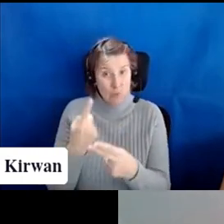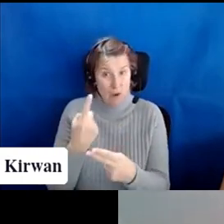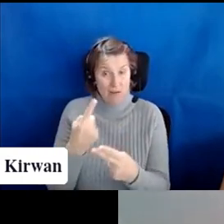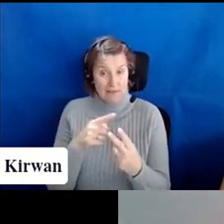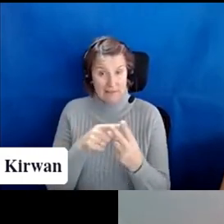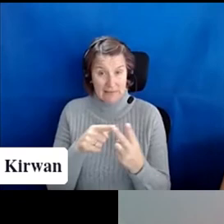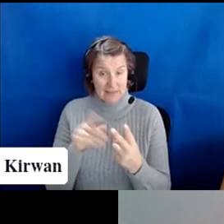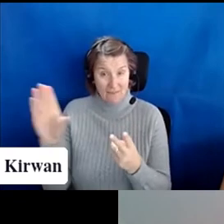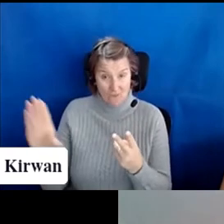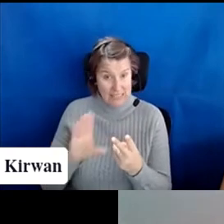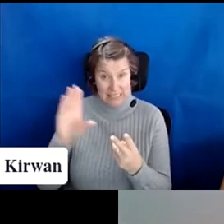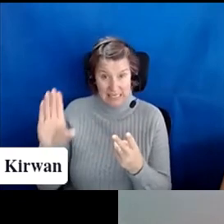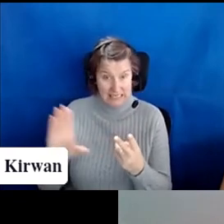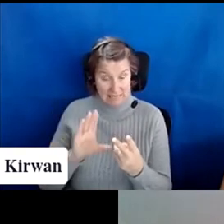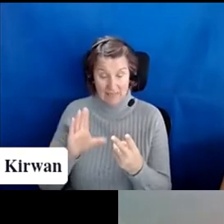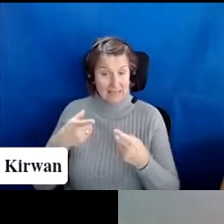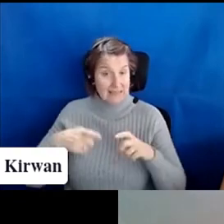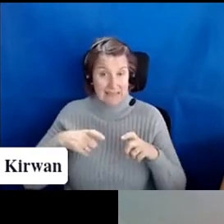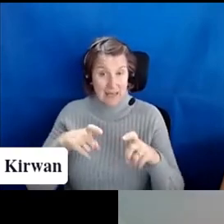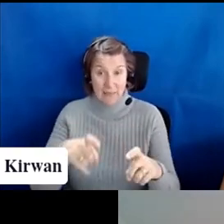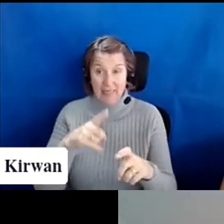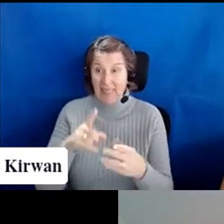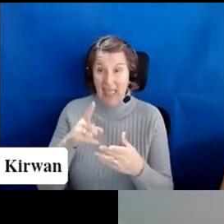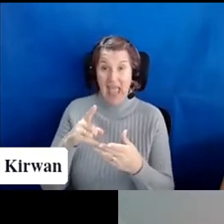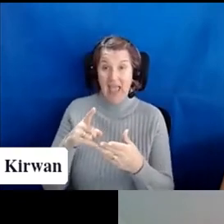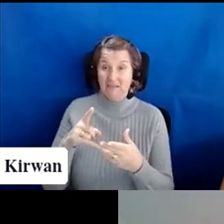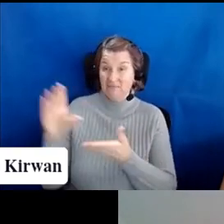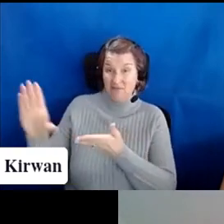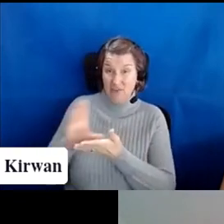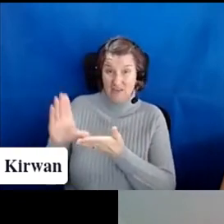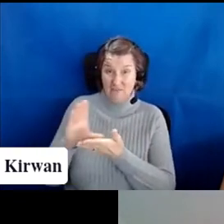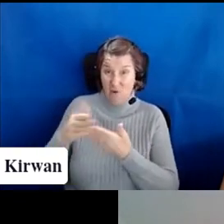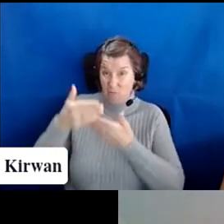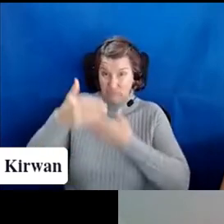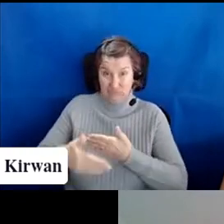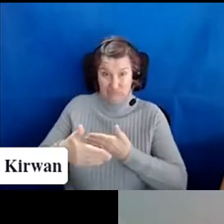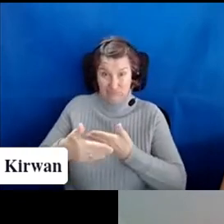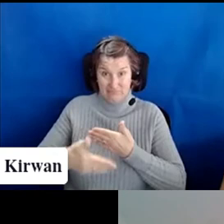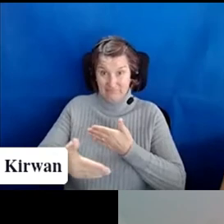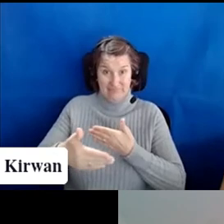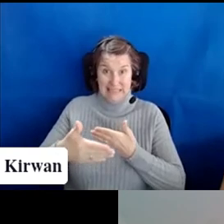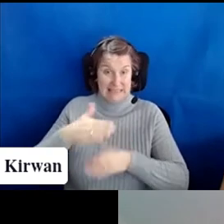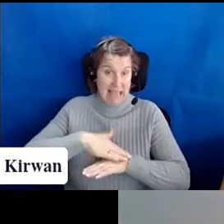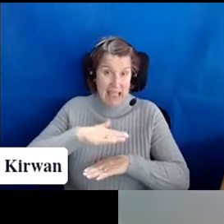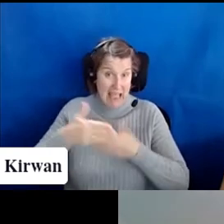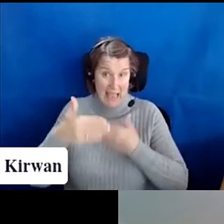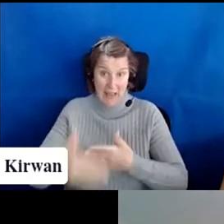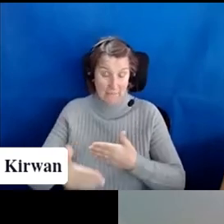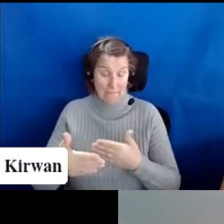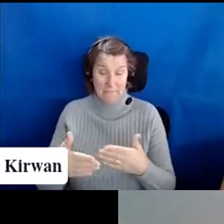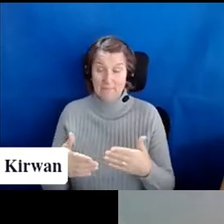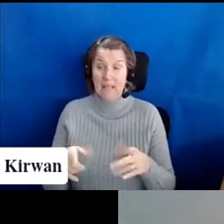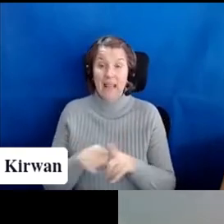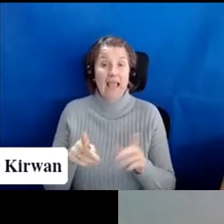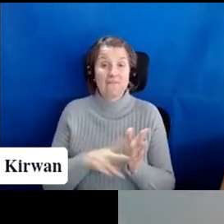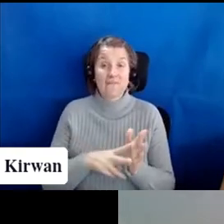of sustainability as well, they're funded for a certain period of time. And I really loved something that you mentioned, Vivian, earlier about